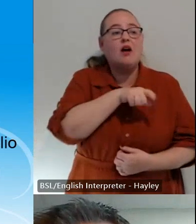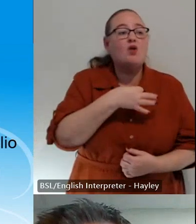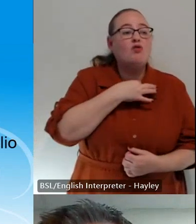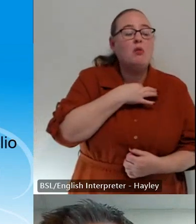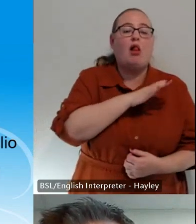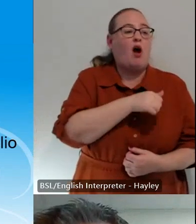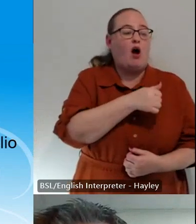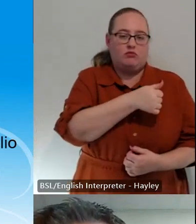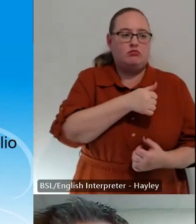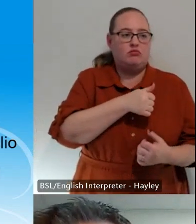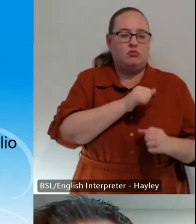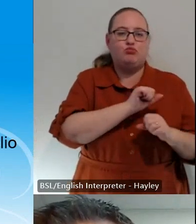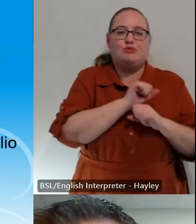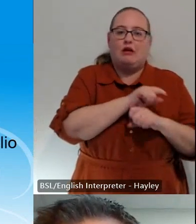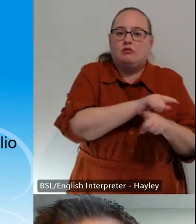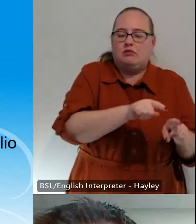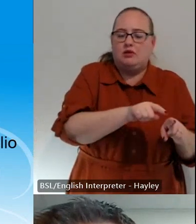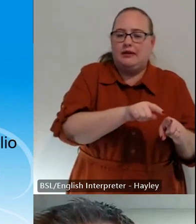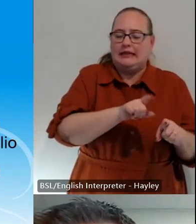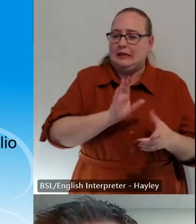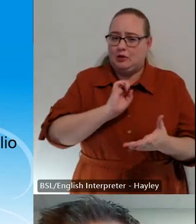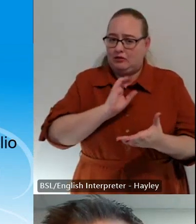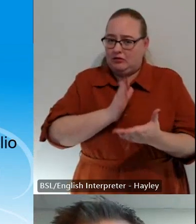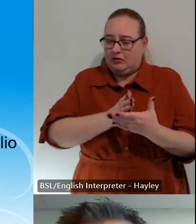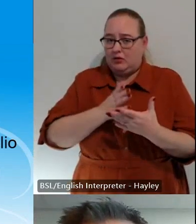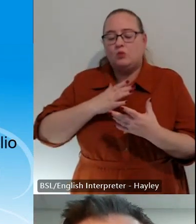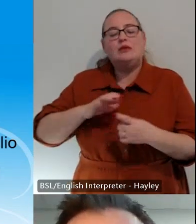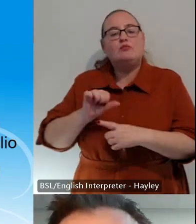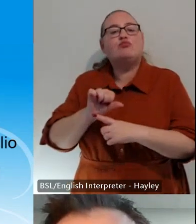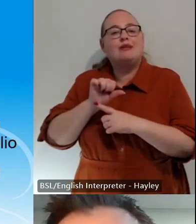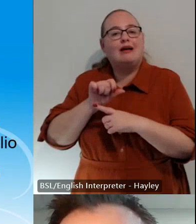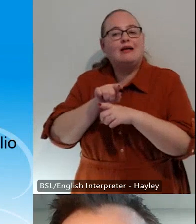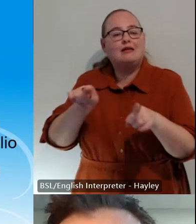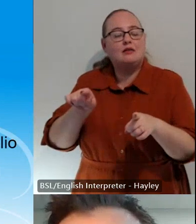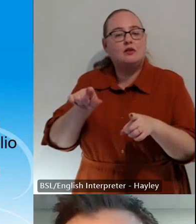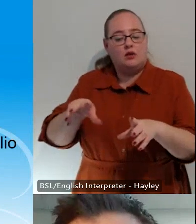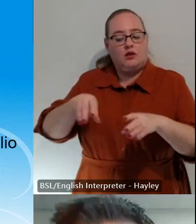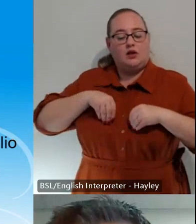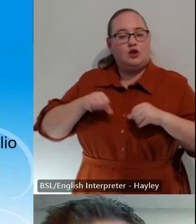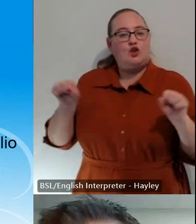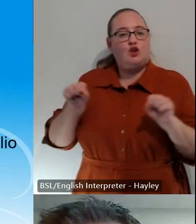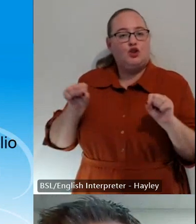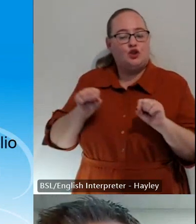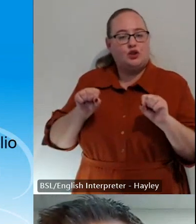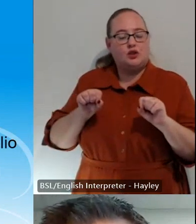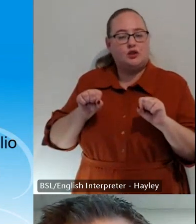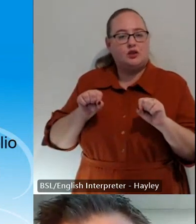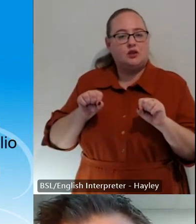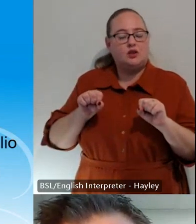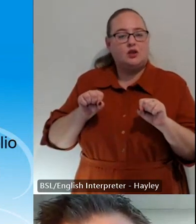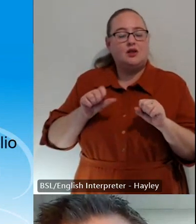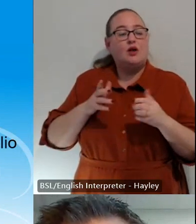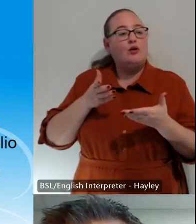needed to do was protect those people who hadn't been exposed, who hadn't gone through the normal damaging waves of influenza for